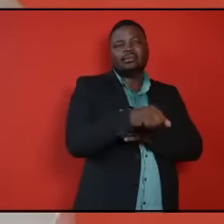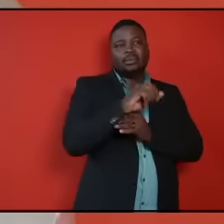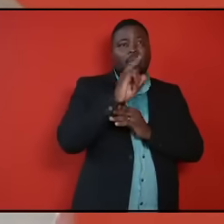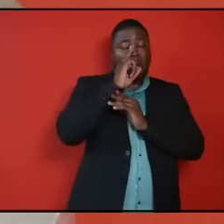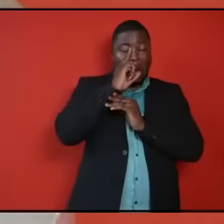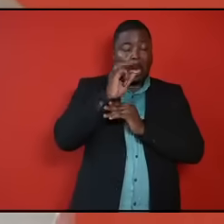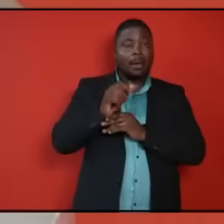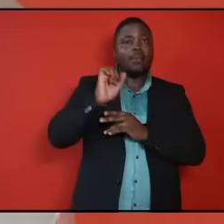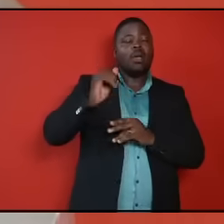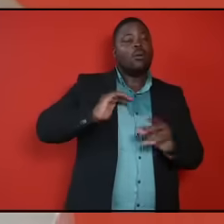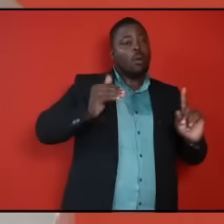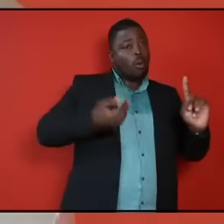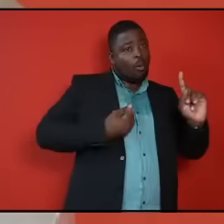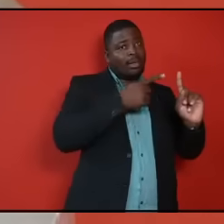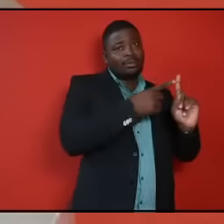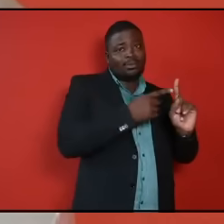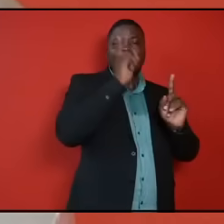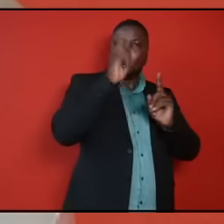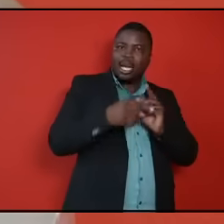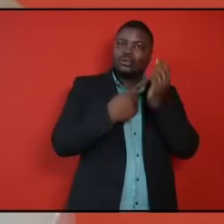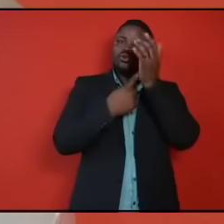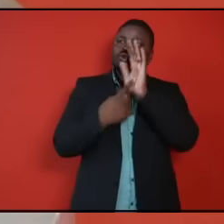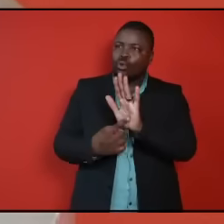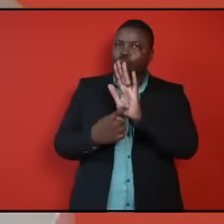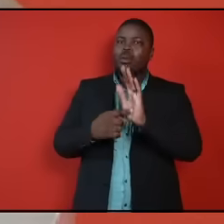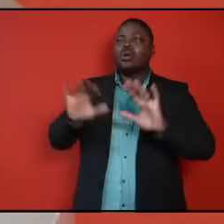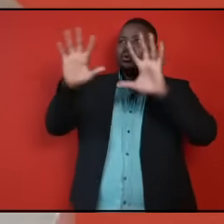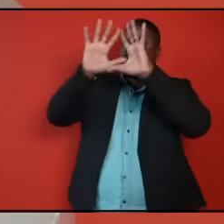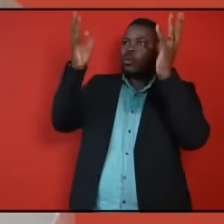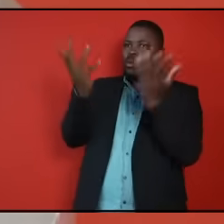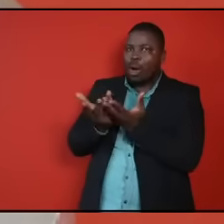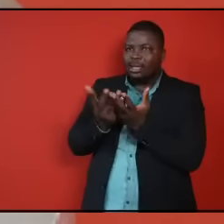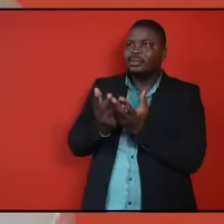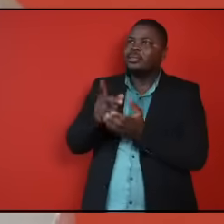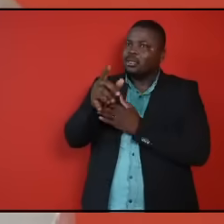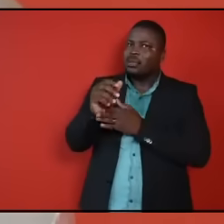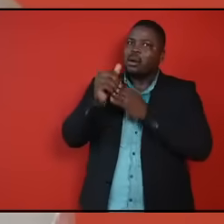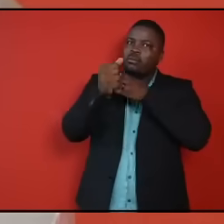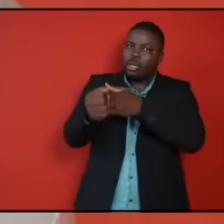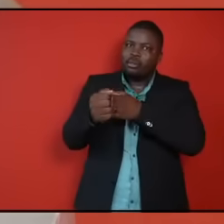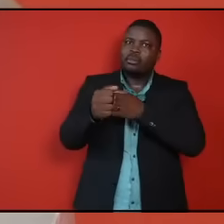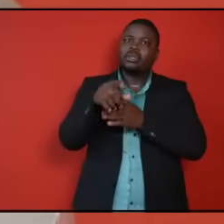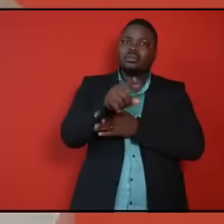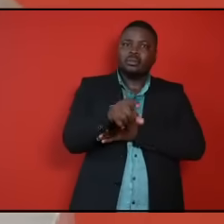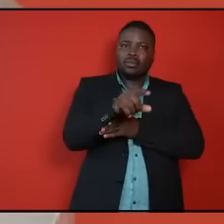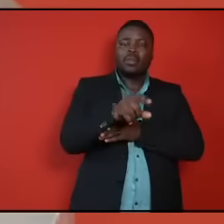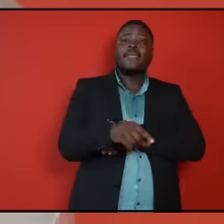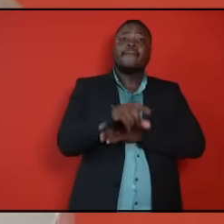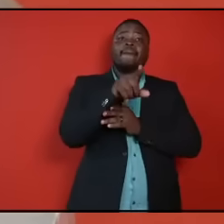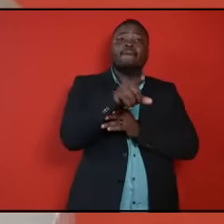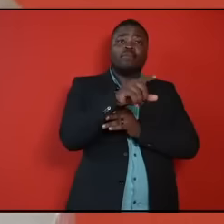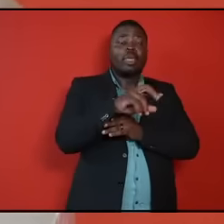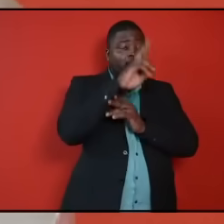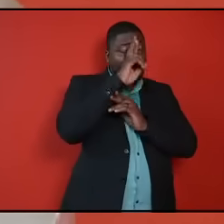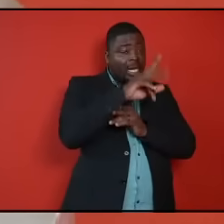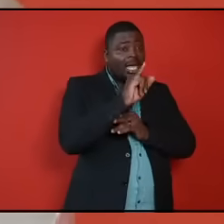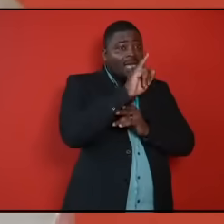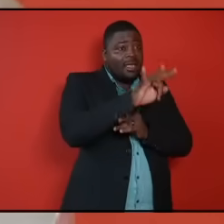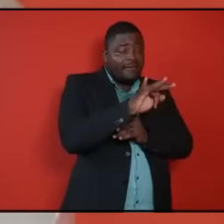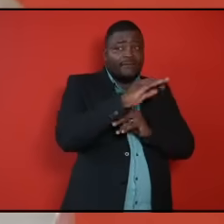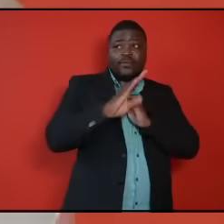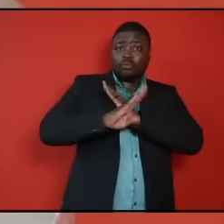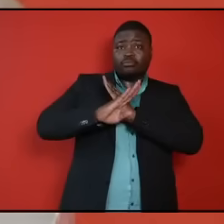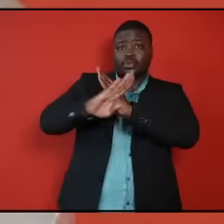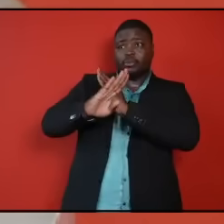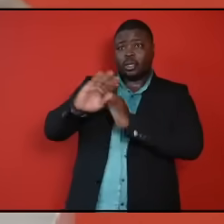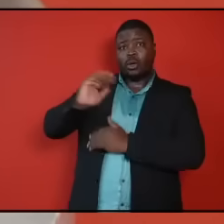the whole country and the world that by denying women to lead, this is what you are denying yourself.